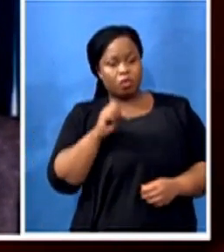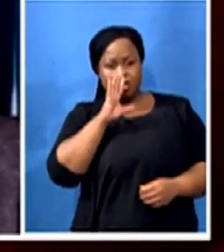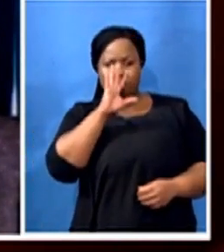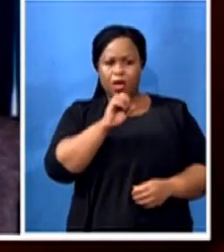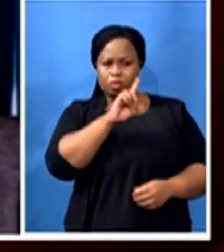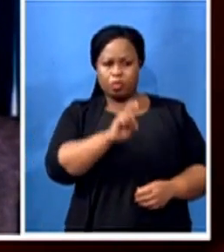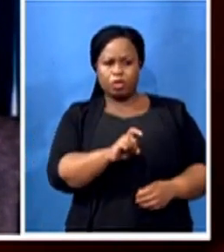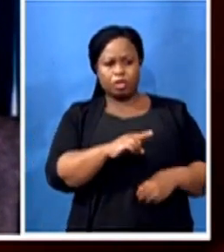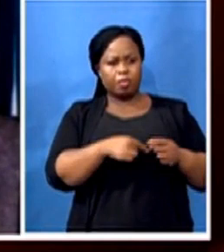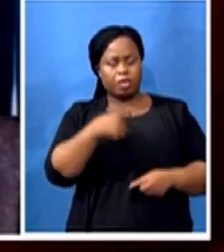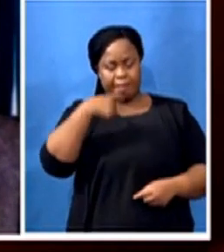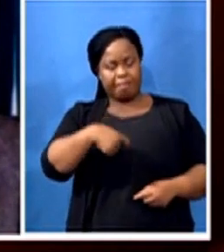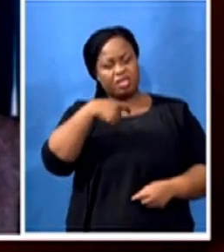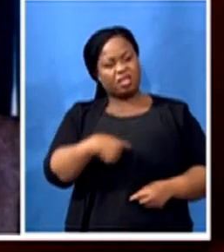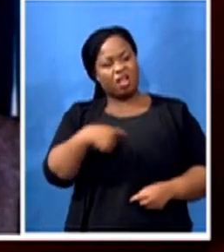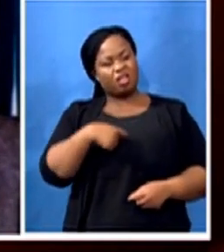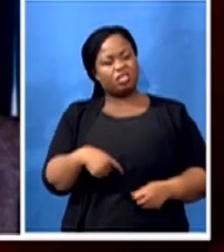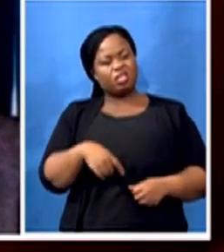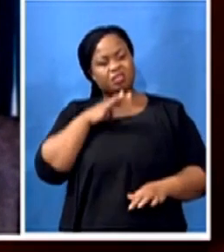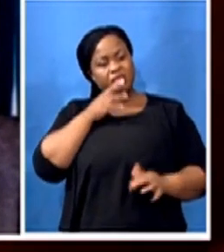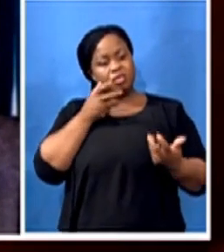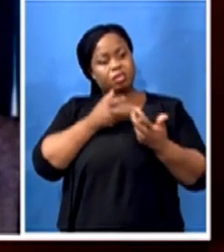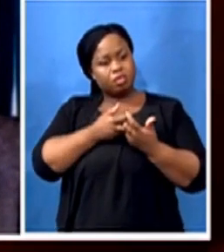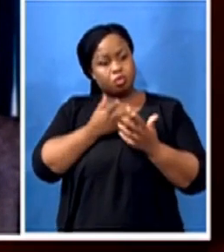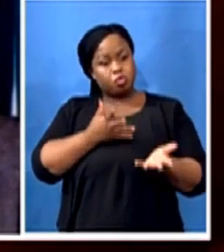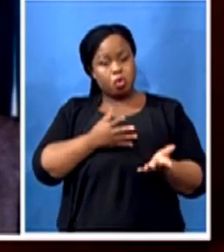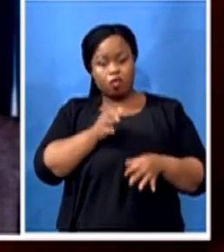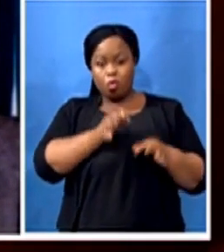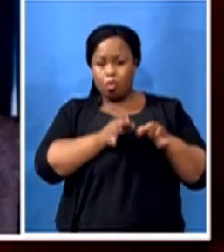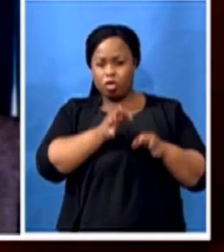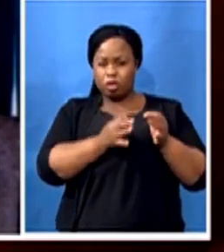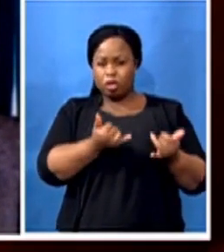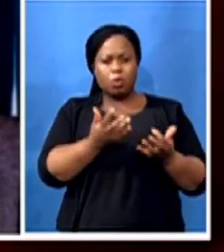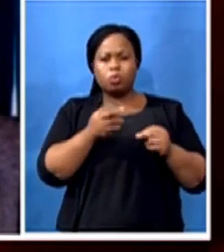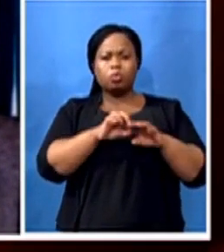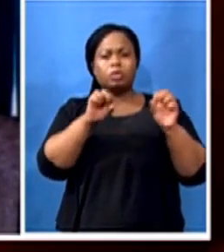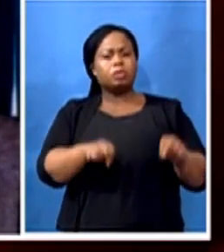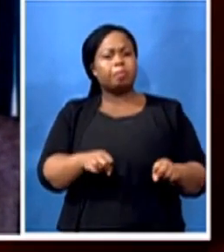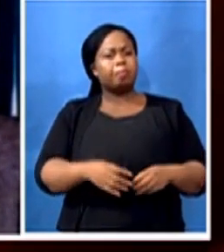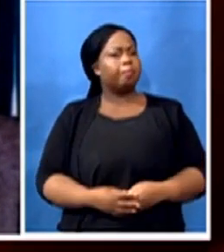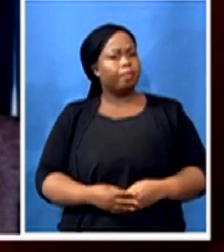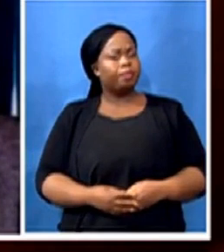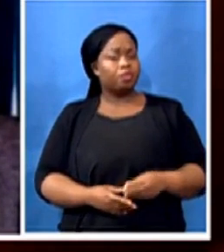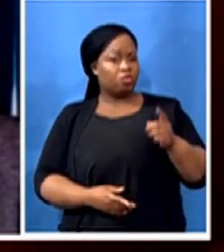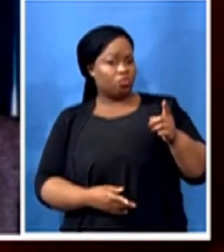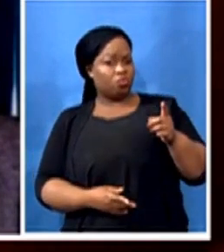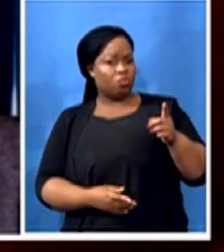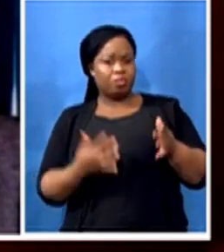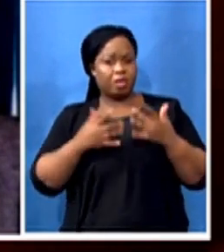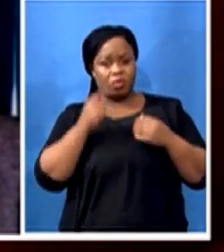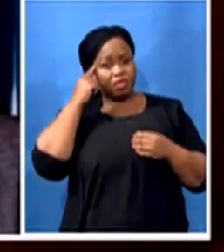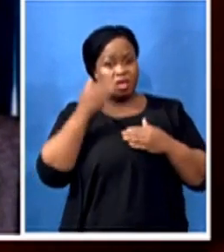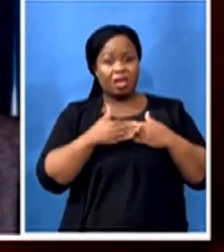and what does this mean with this new electoral system. Do you foresee it having any sway in terms of